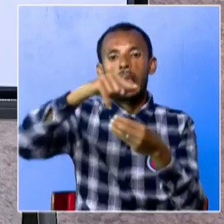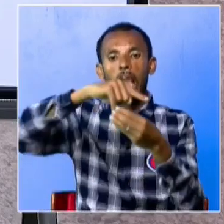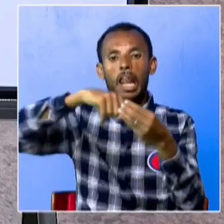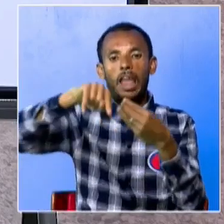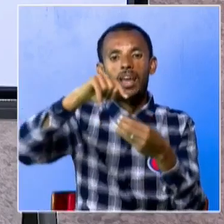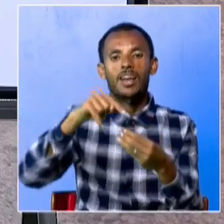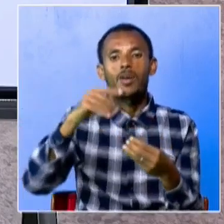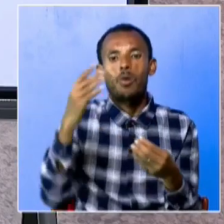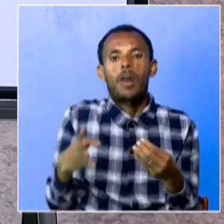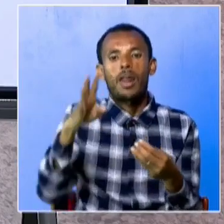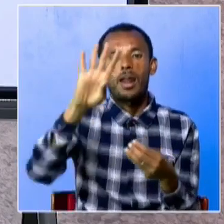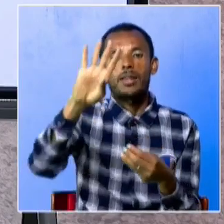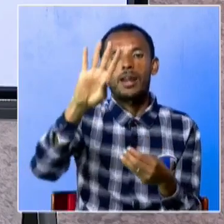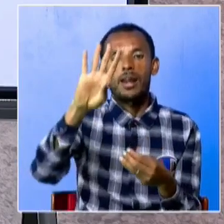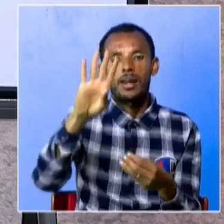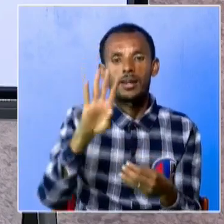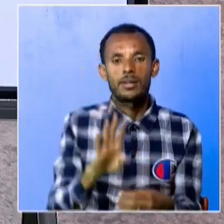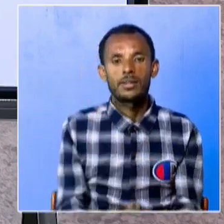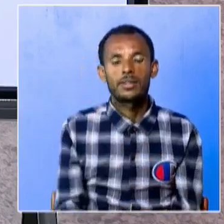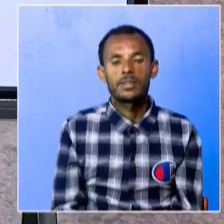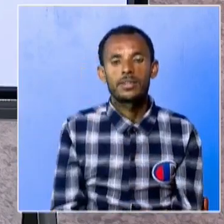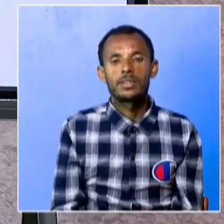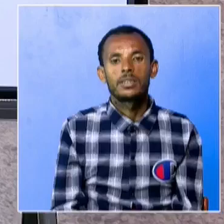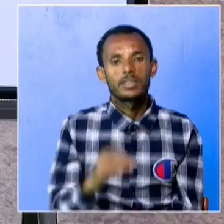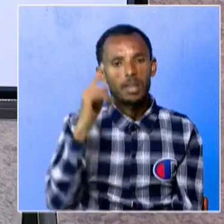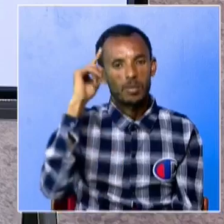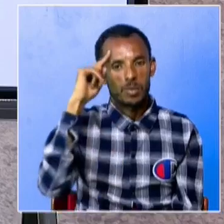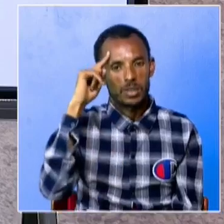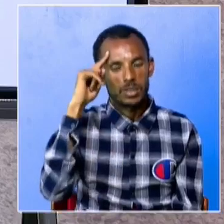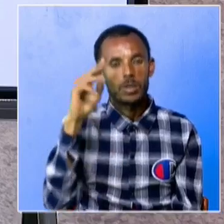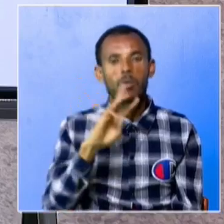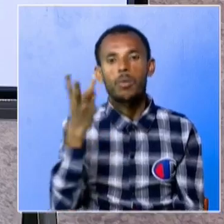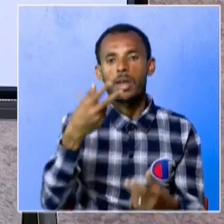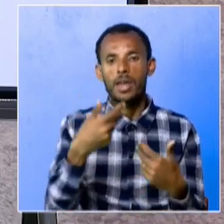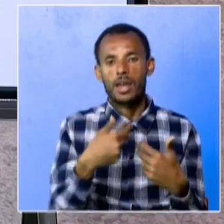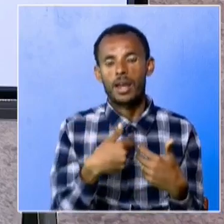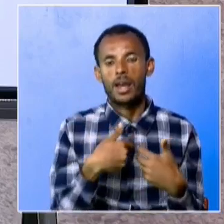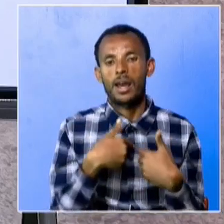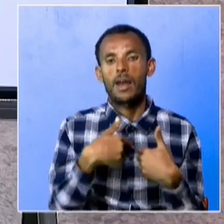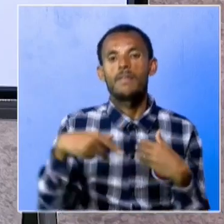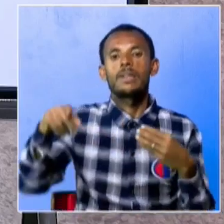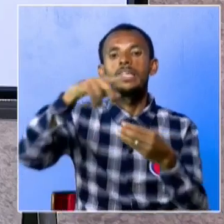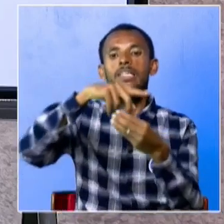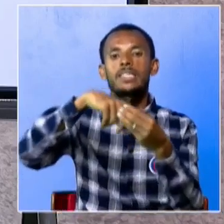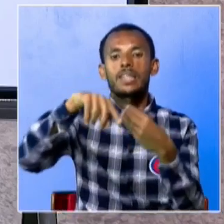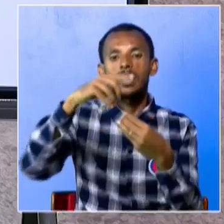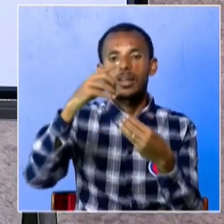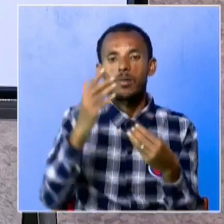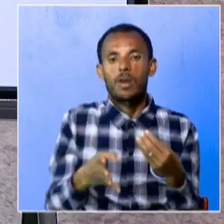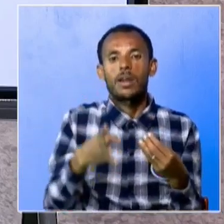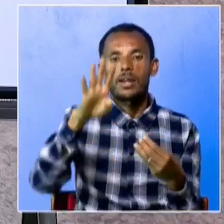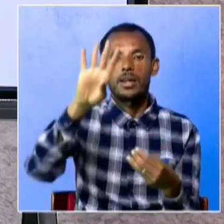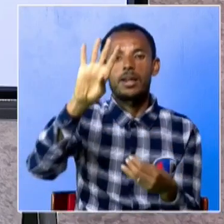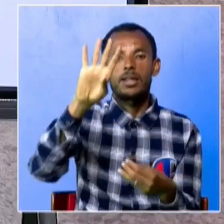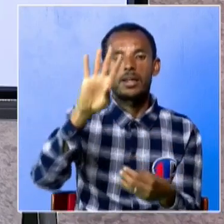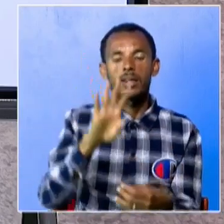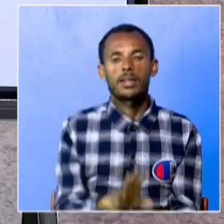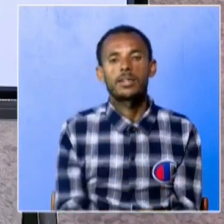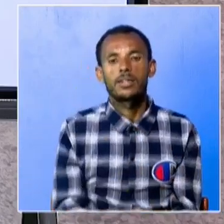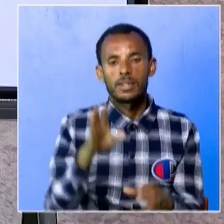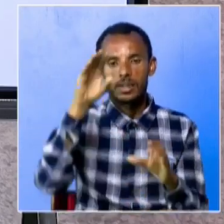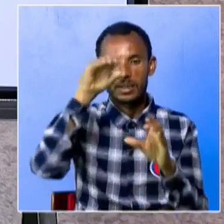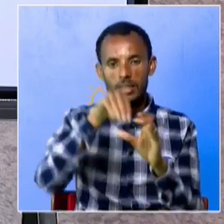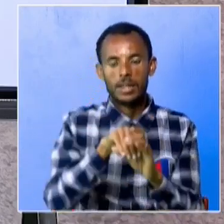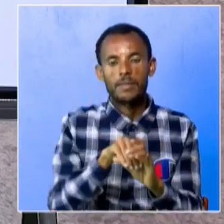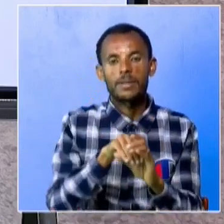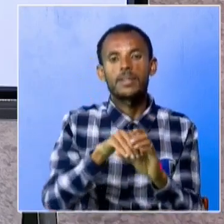quadrilateral, okay? Suppose we have a certain cyclic quadrilateral, a quadrilateral inscribed